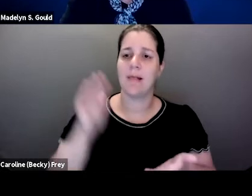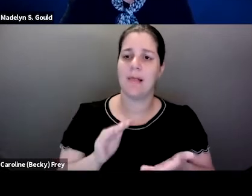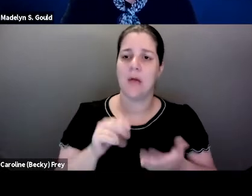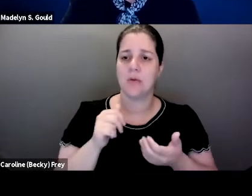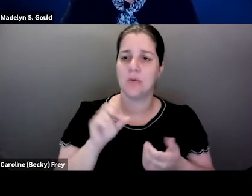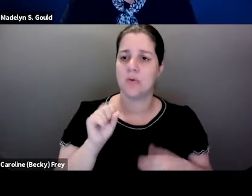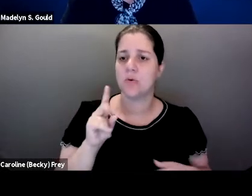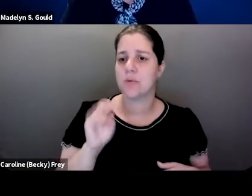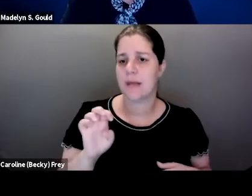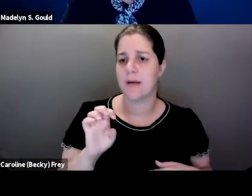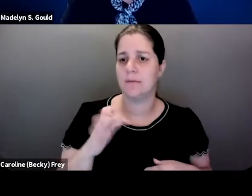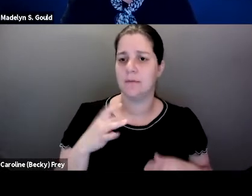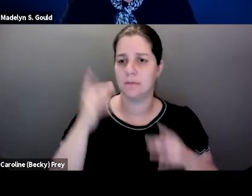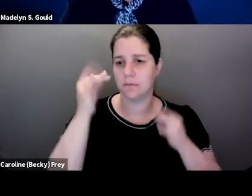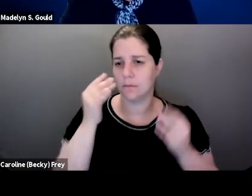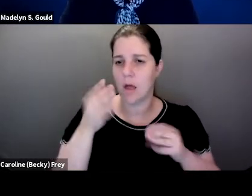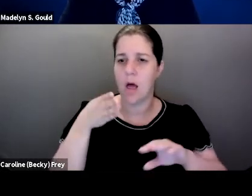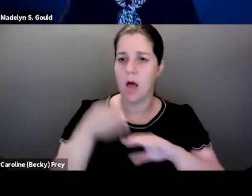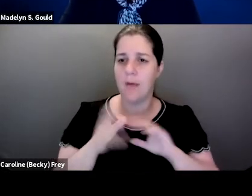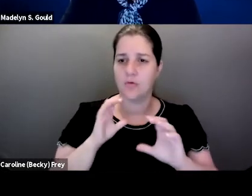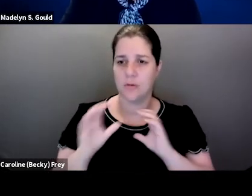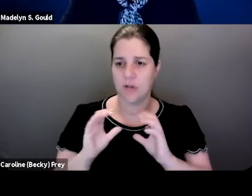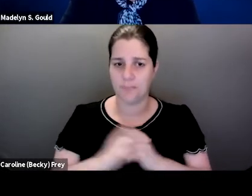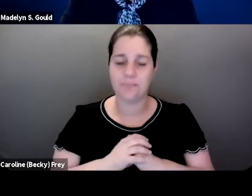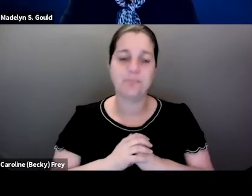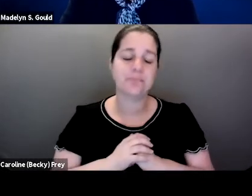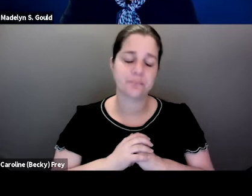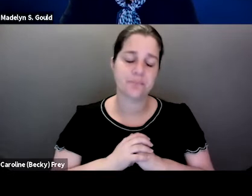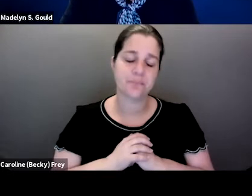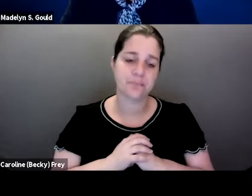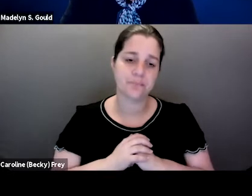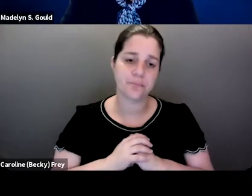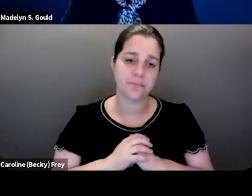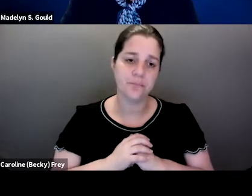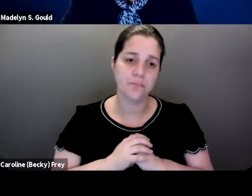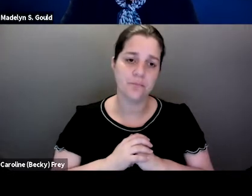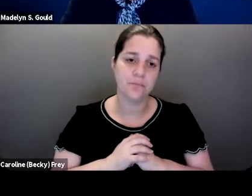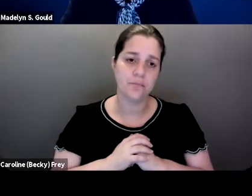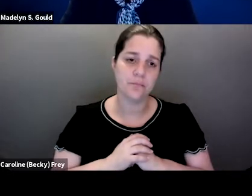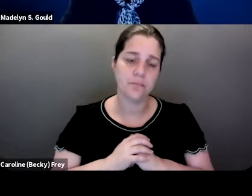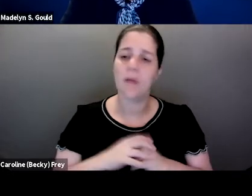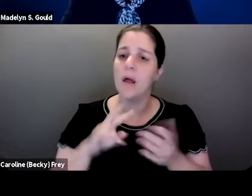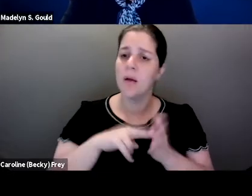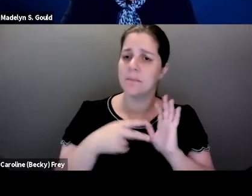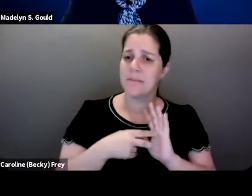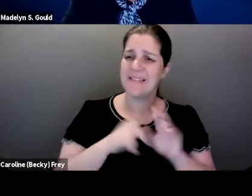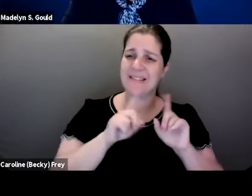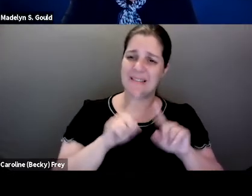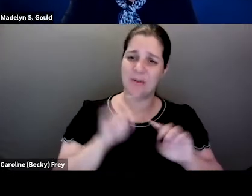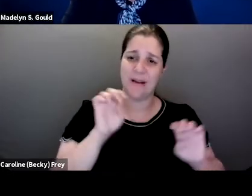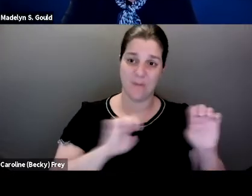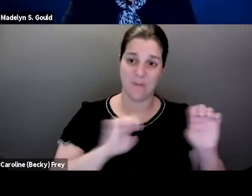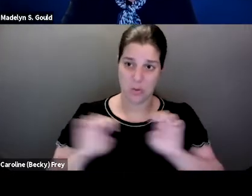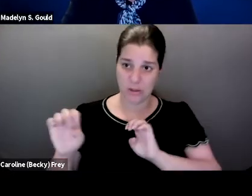chat. Next slide. And so the, series of evaluations